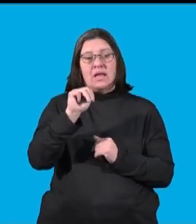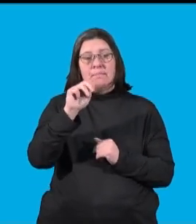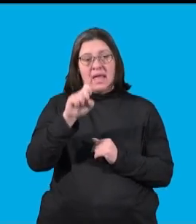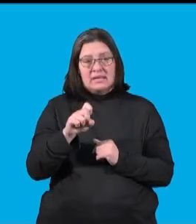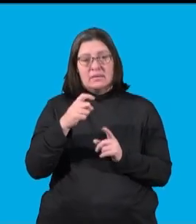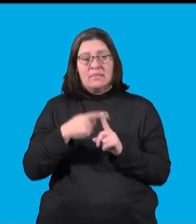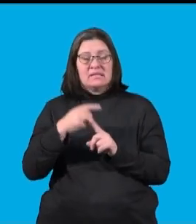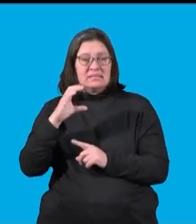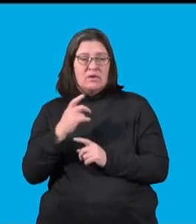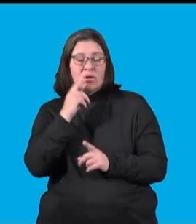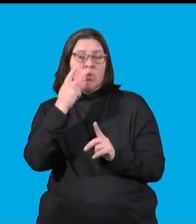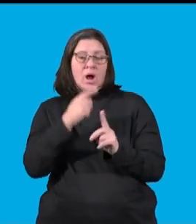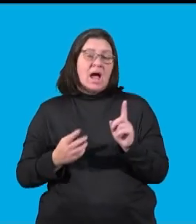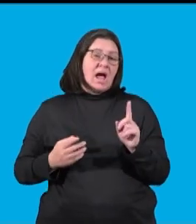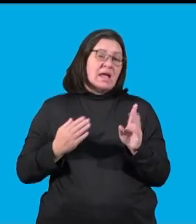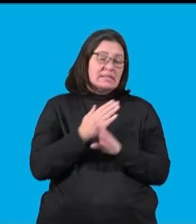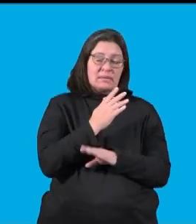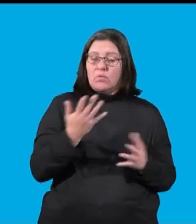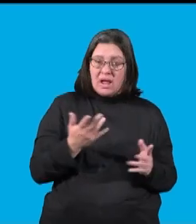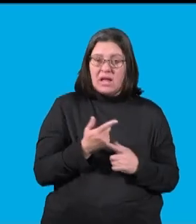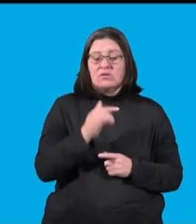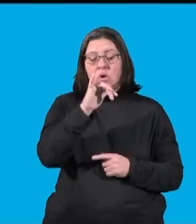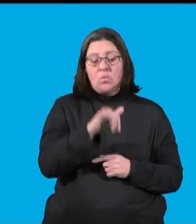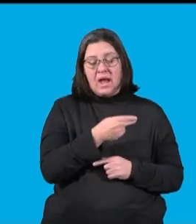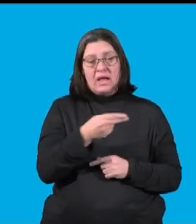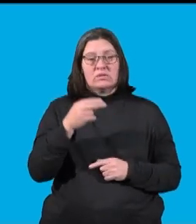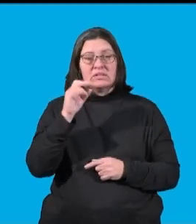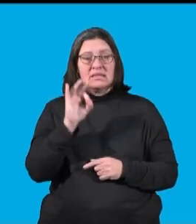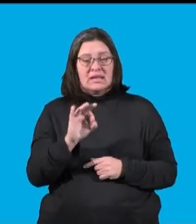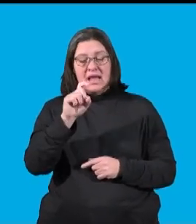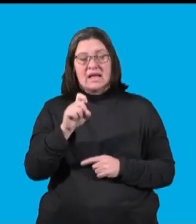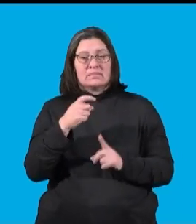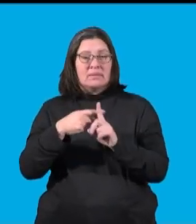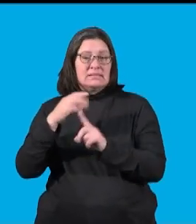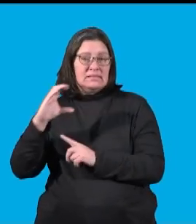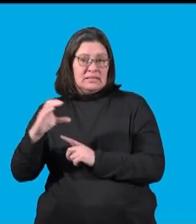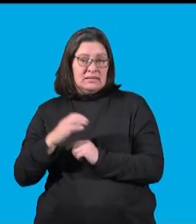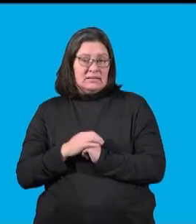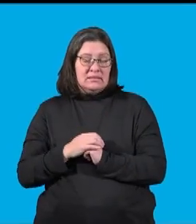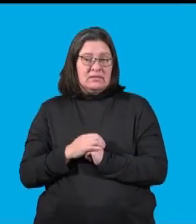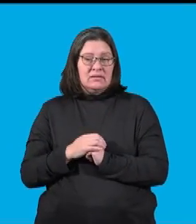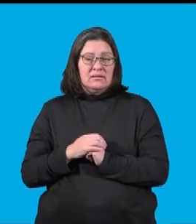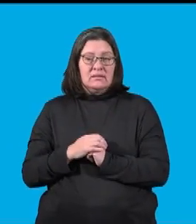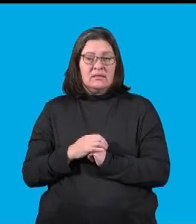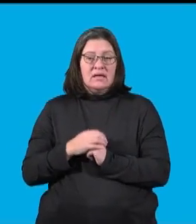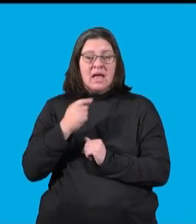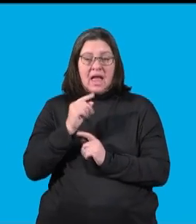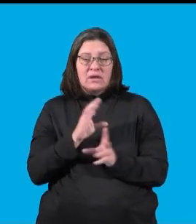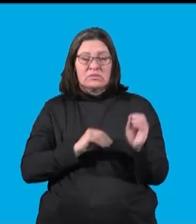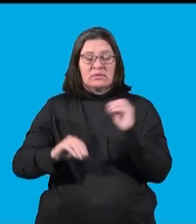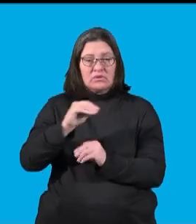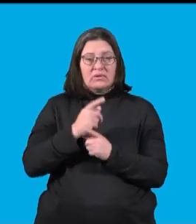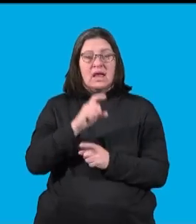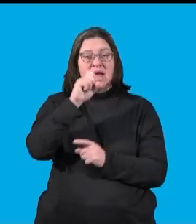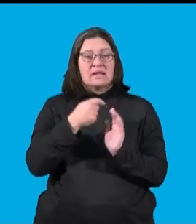c. We still need the y-intercept. So we say y is equal to 3x plus c. And